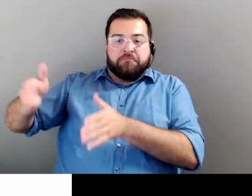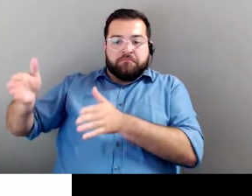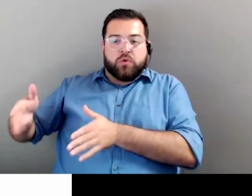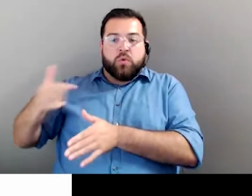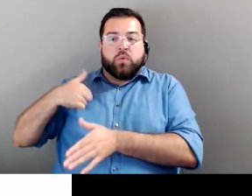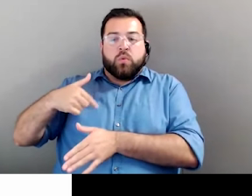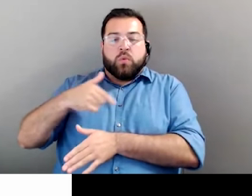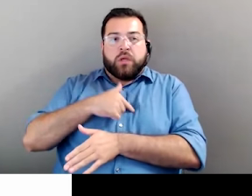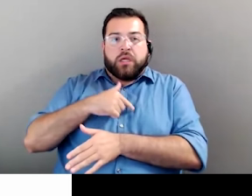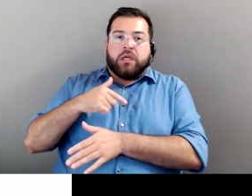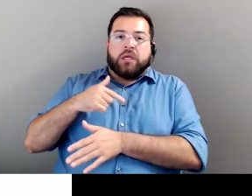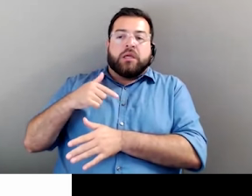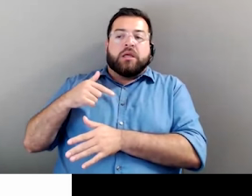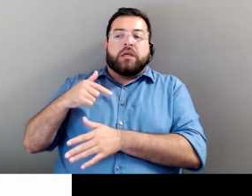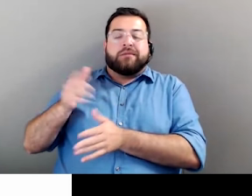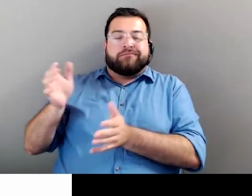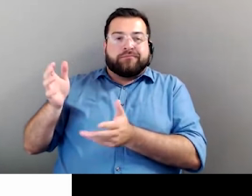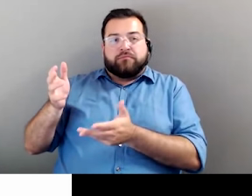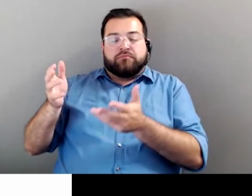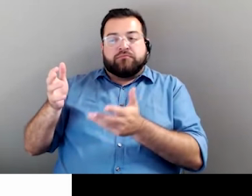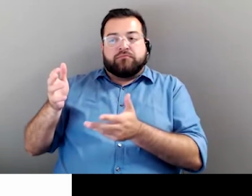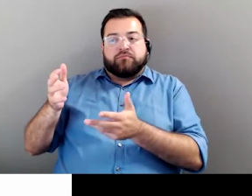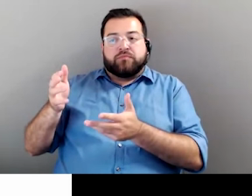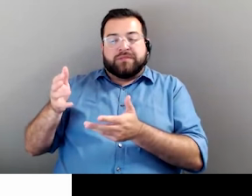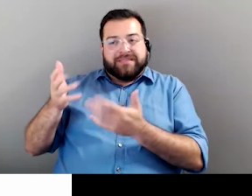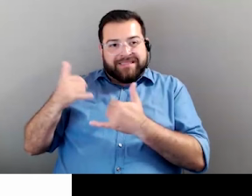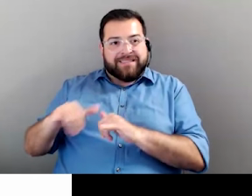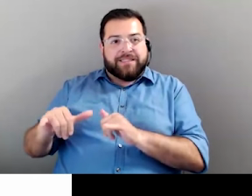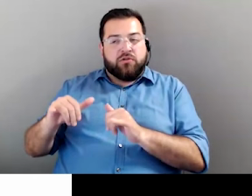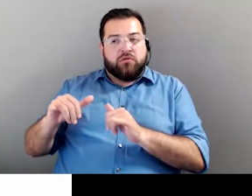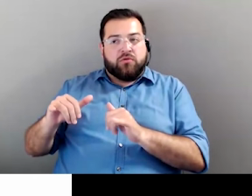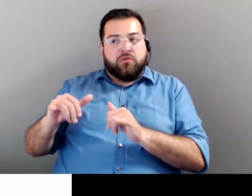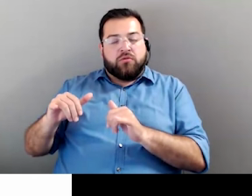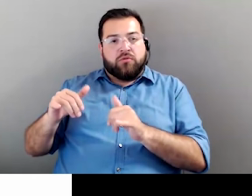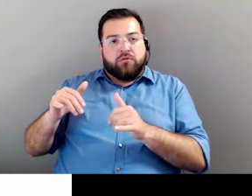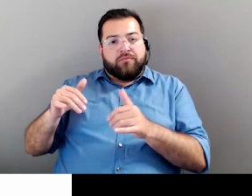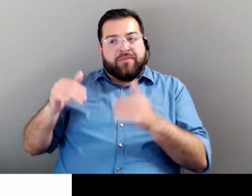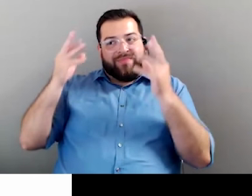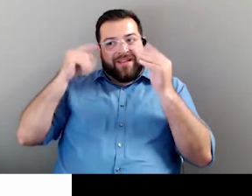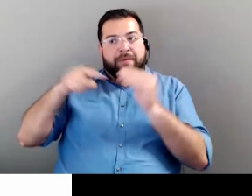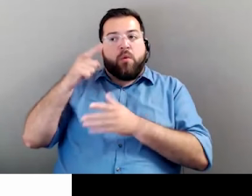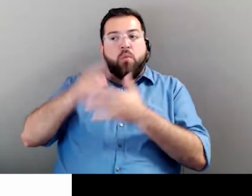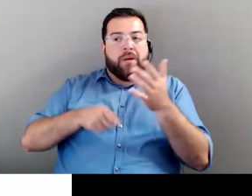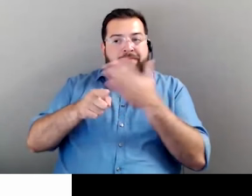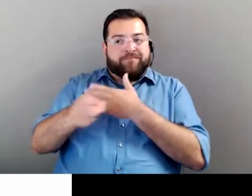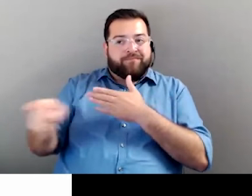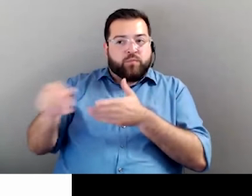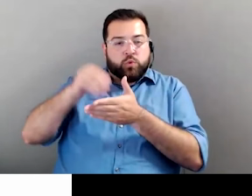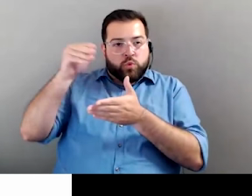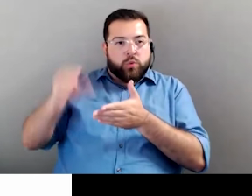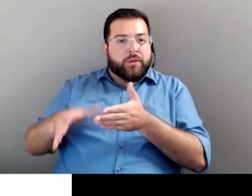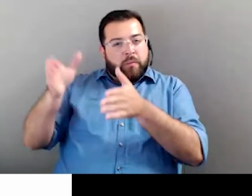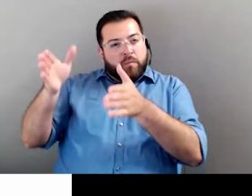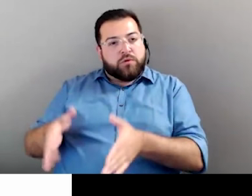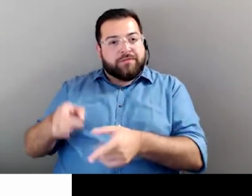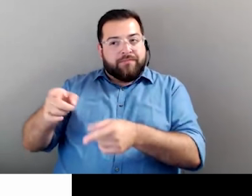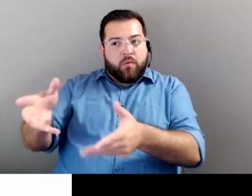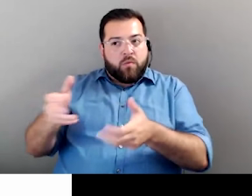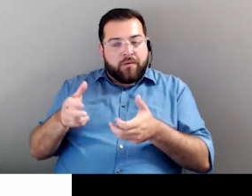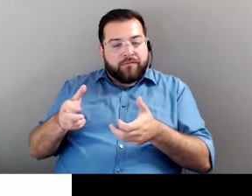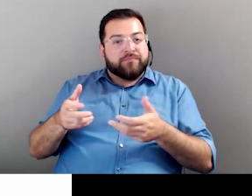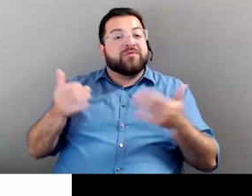individual's what they want into consideration. All right, so let's do another game